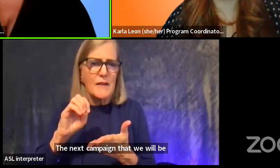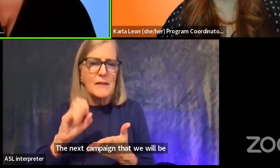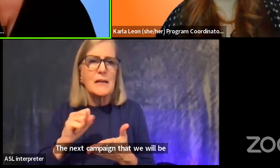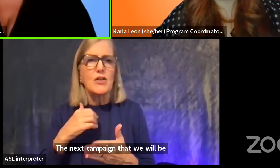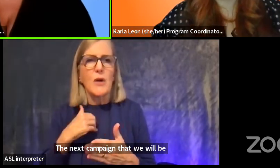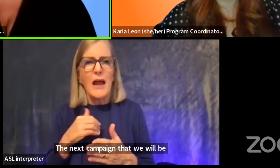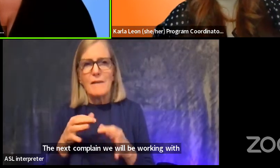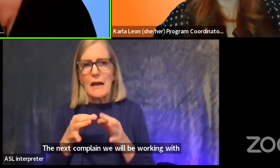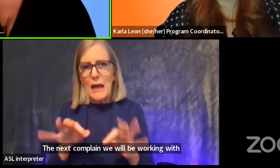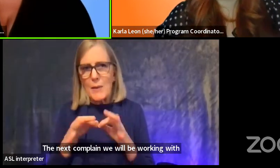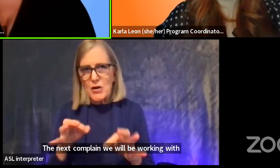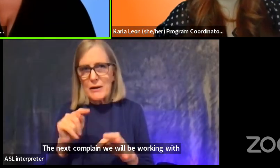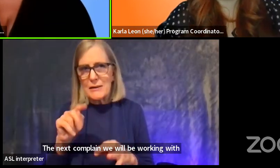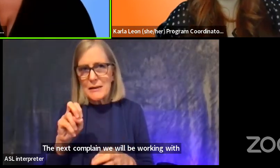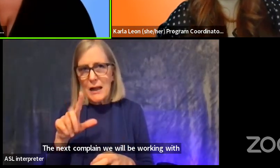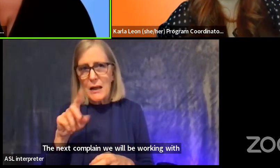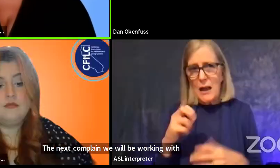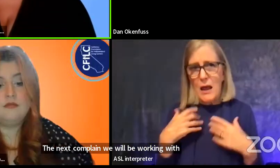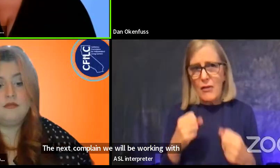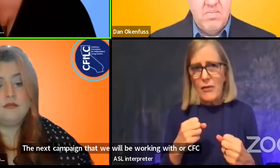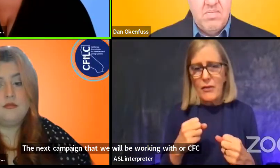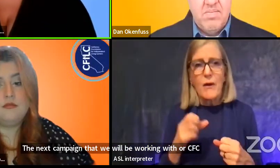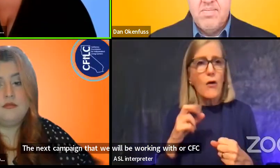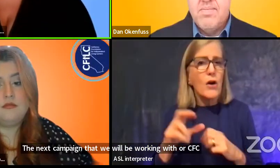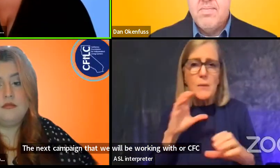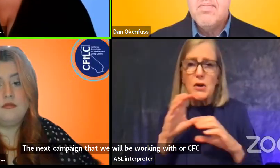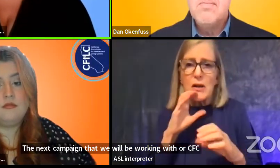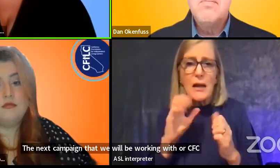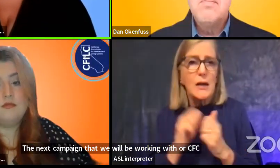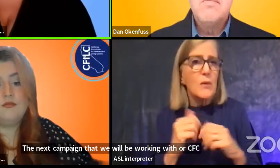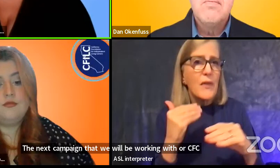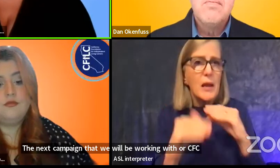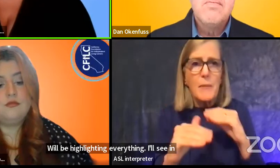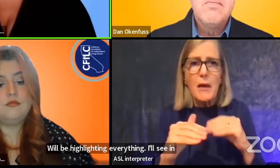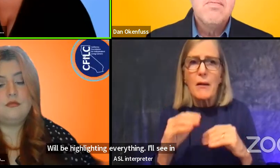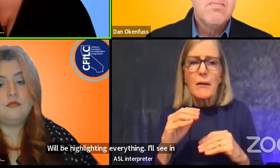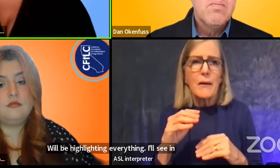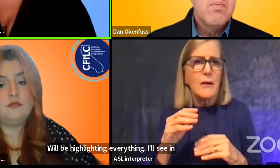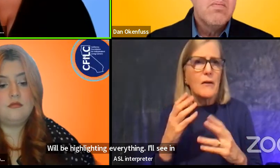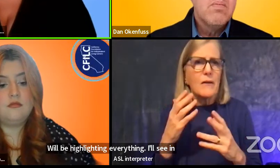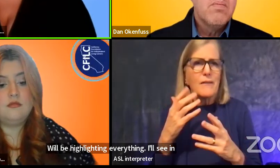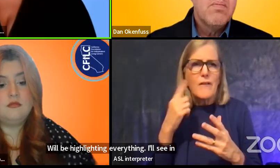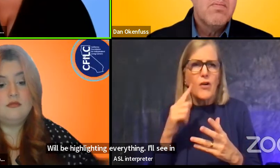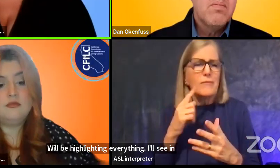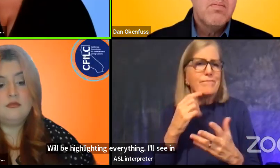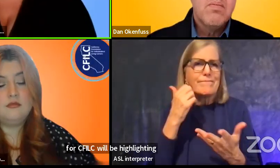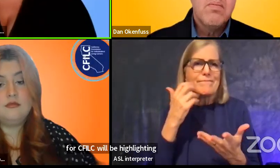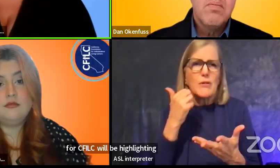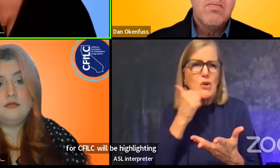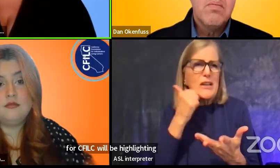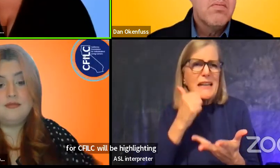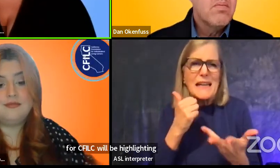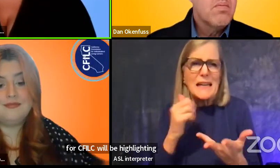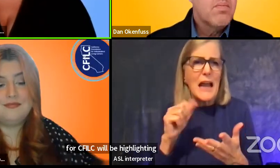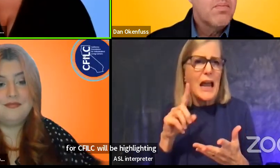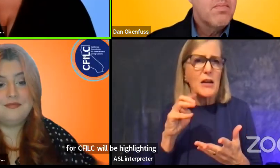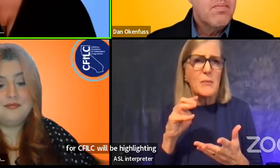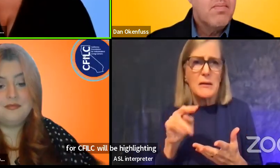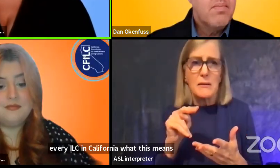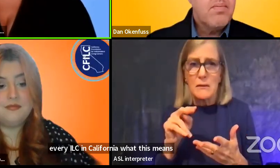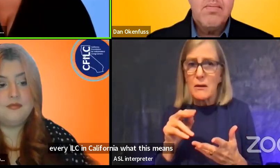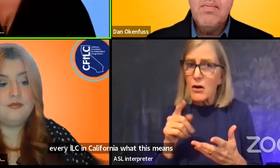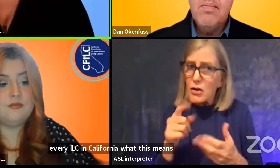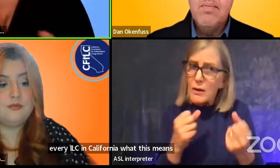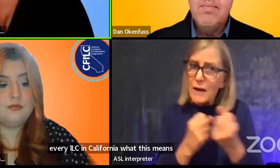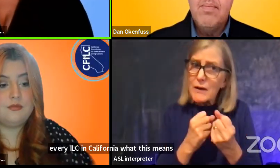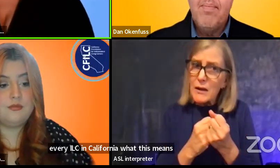telehealth appointments or even communicate via portal or email for routine admin items. Is any advocacy work happening in this sort of